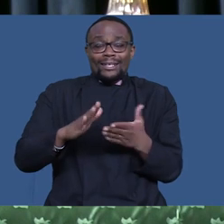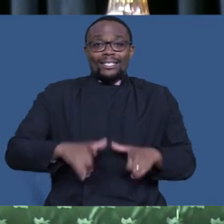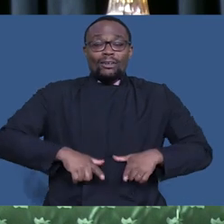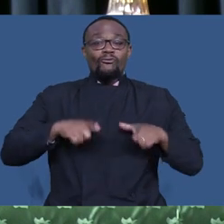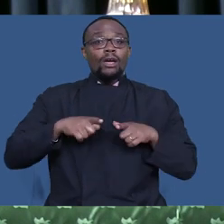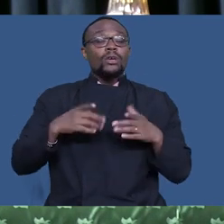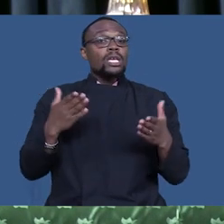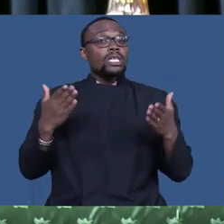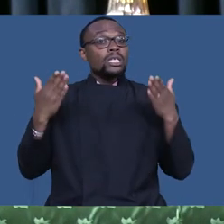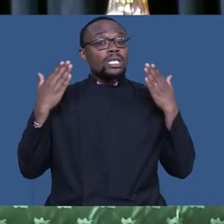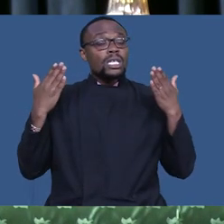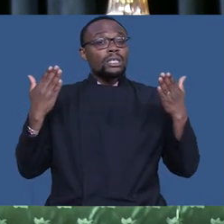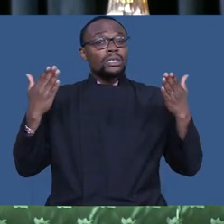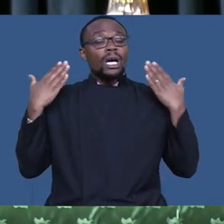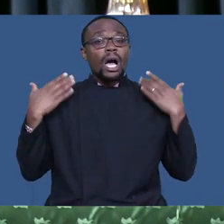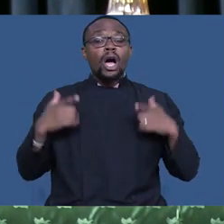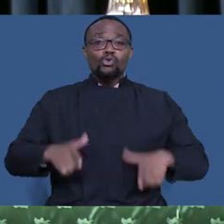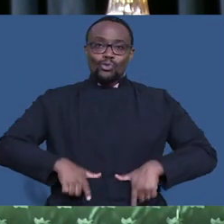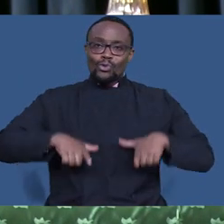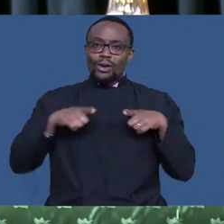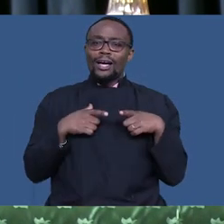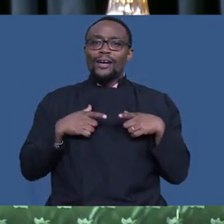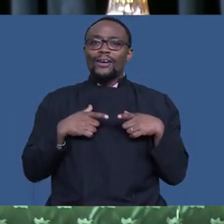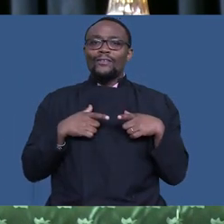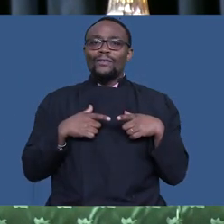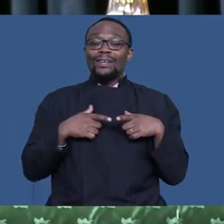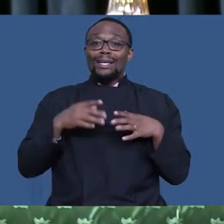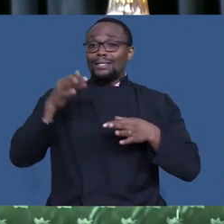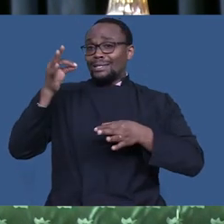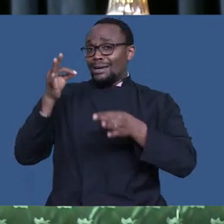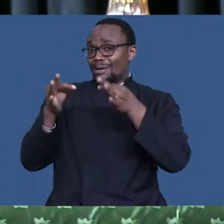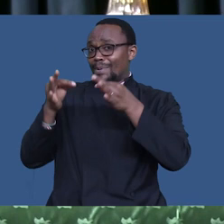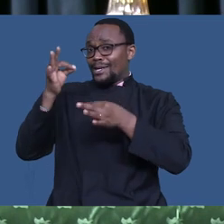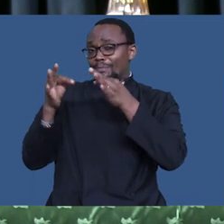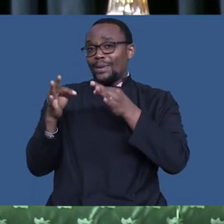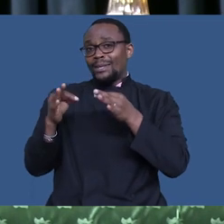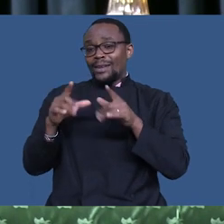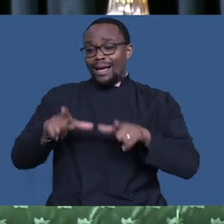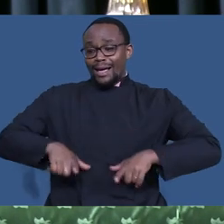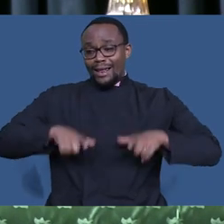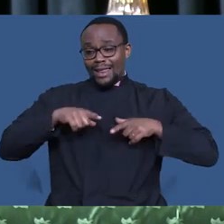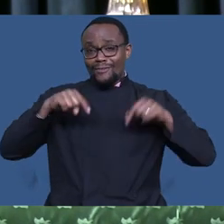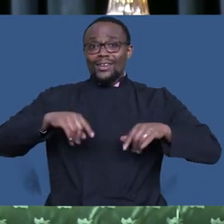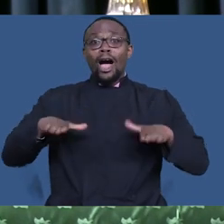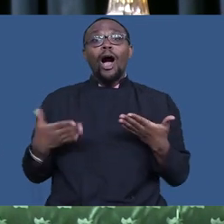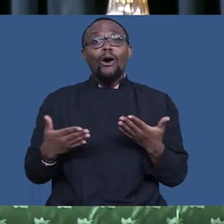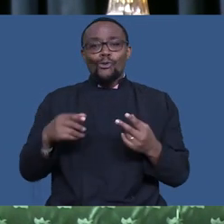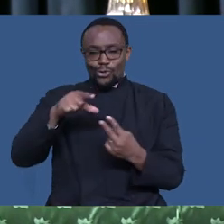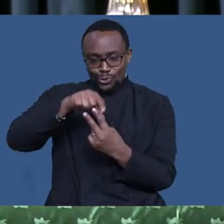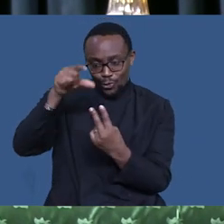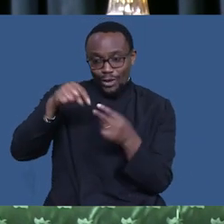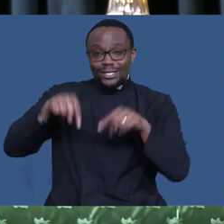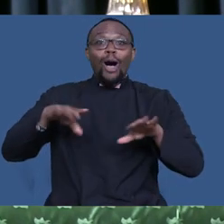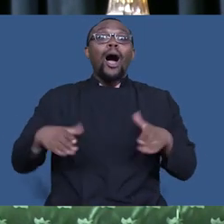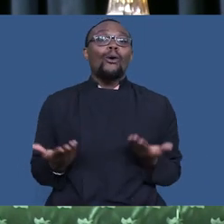eternity, is premised on how we live now and the choices we make here on